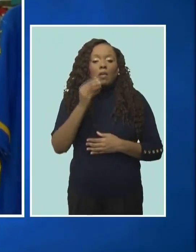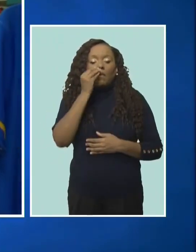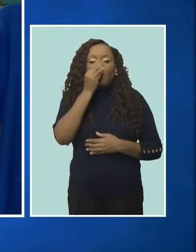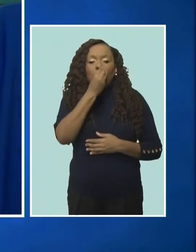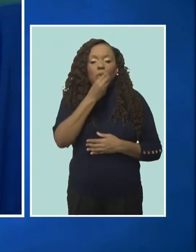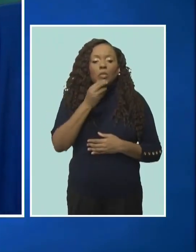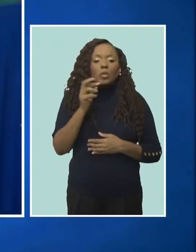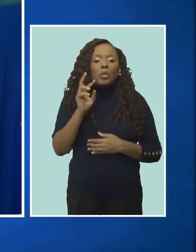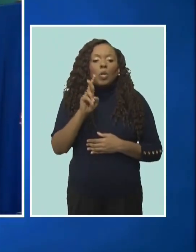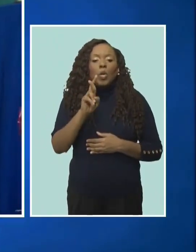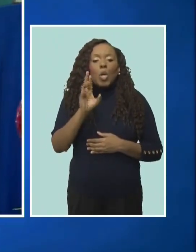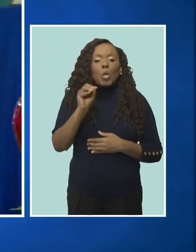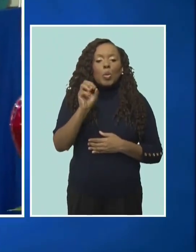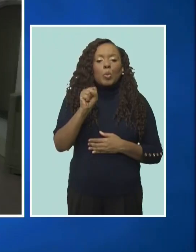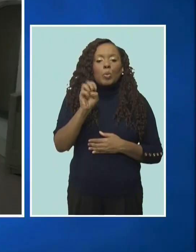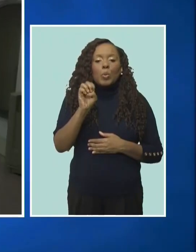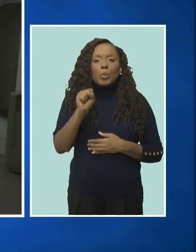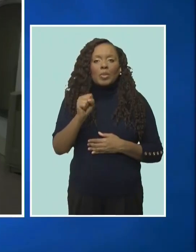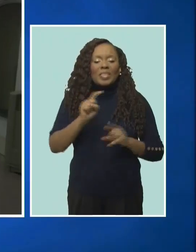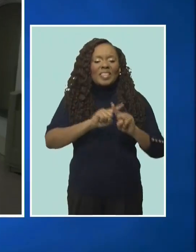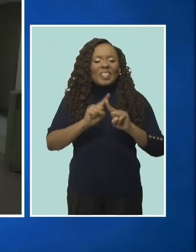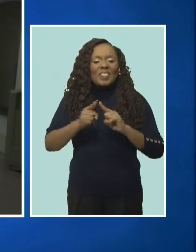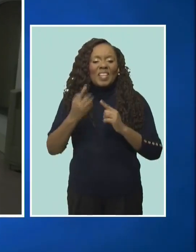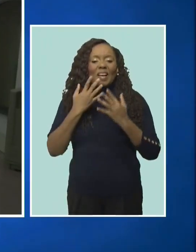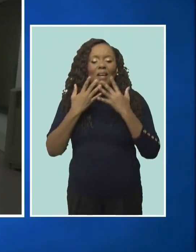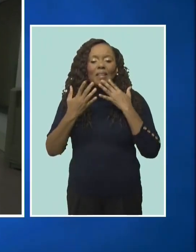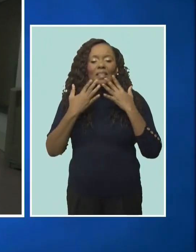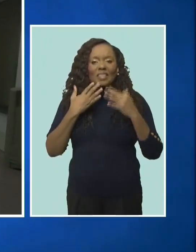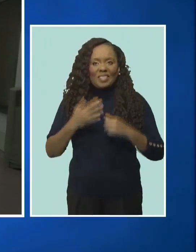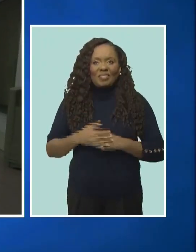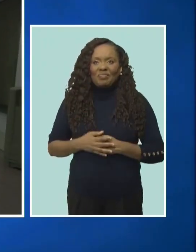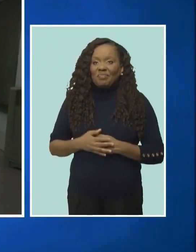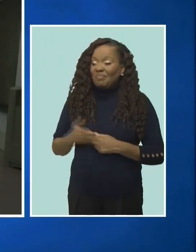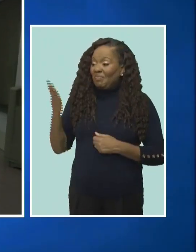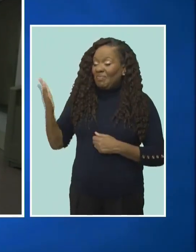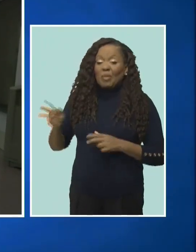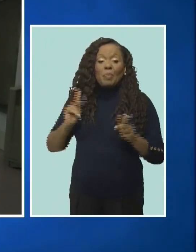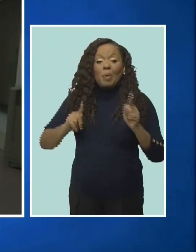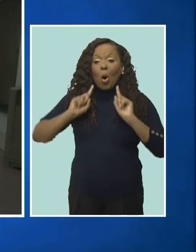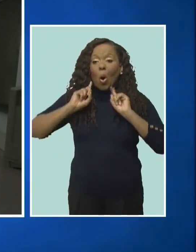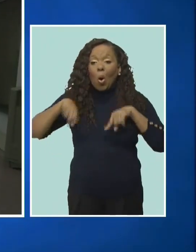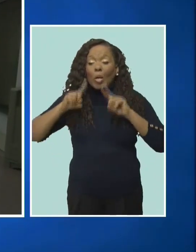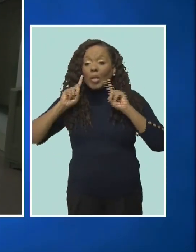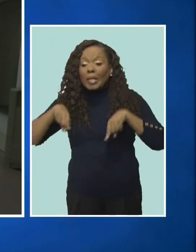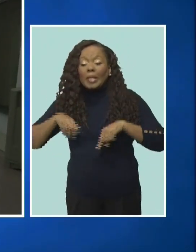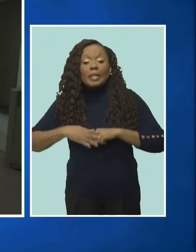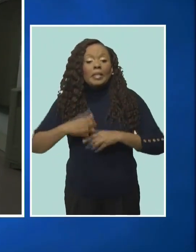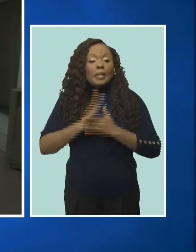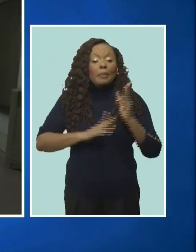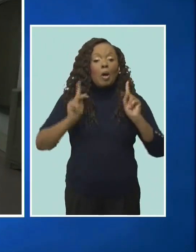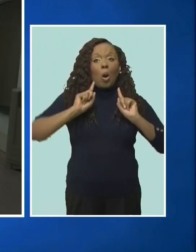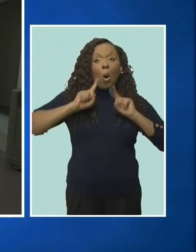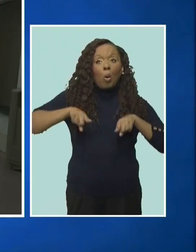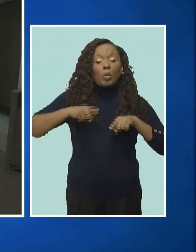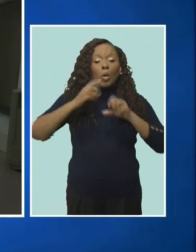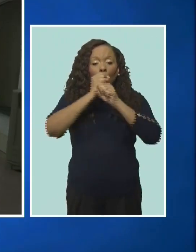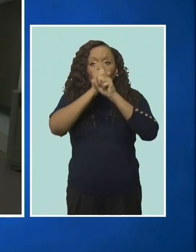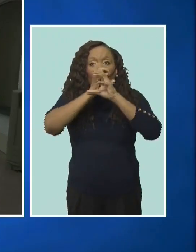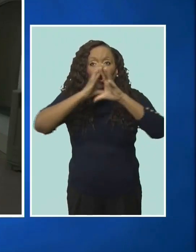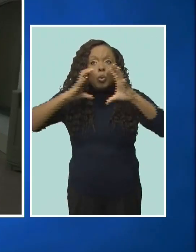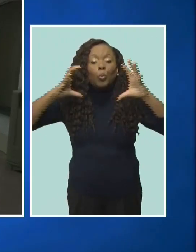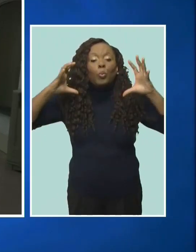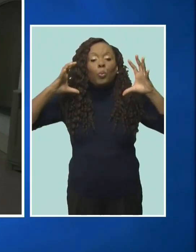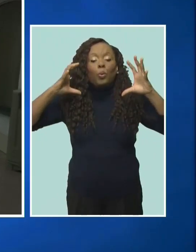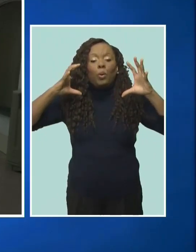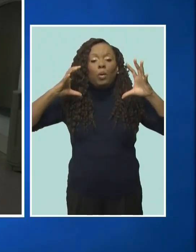variety of colors. People are ordering already, putting in the orders. Some people are taking balloons already and getting the buys